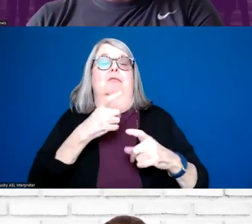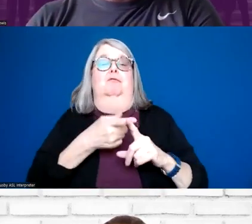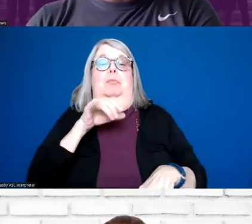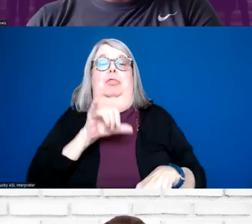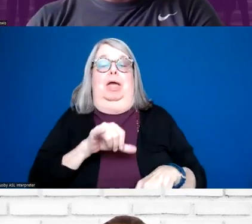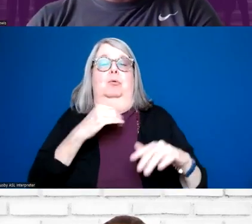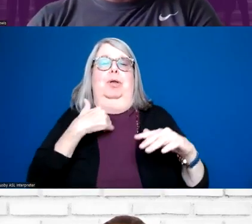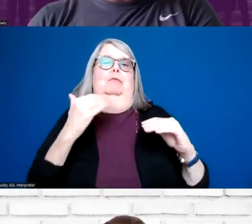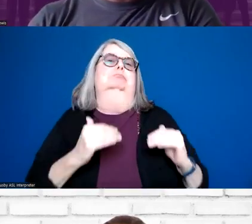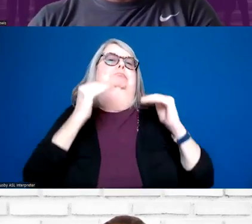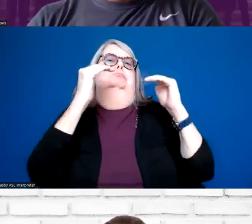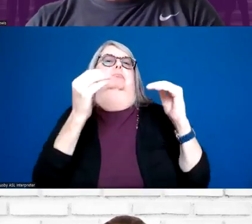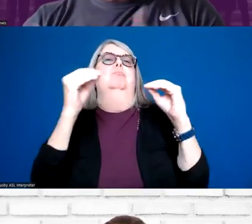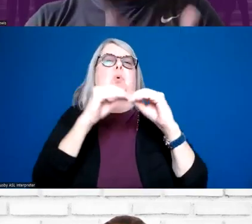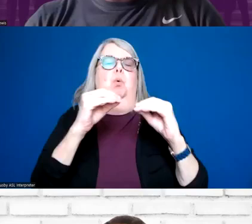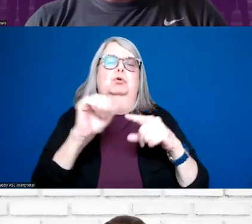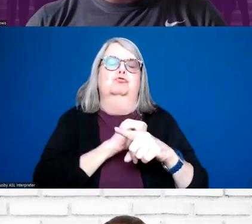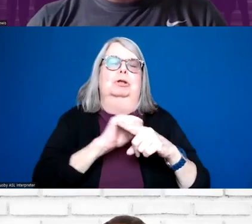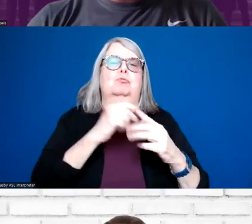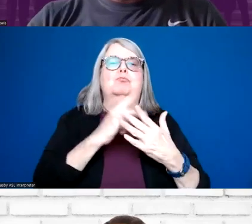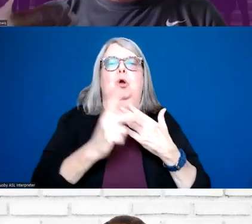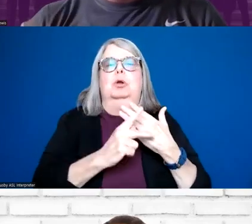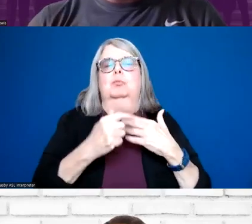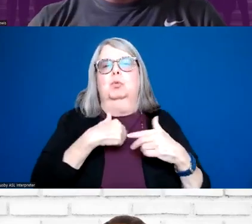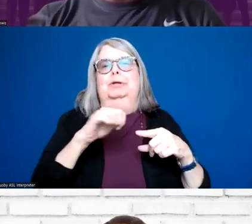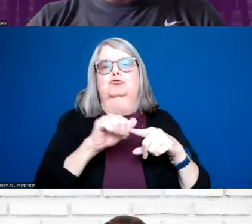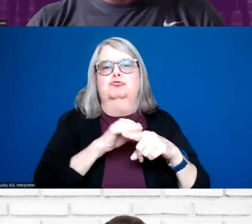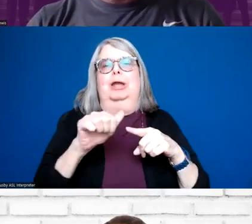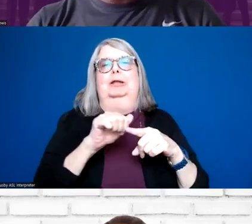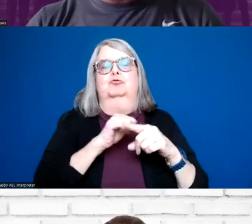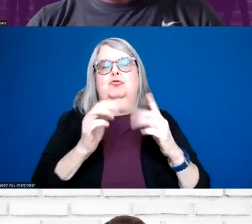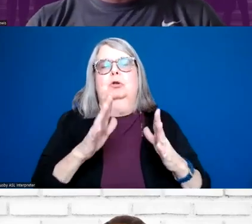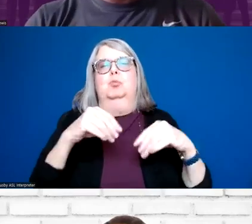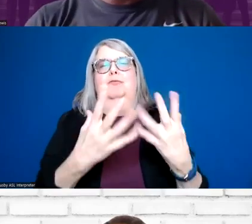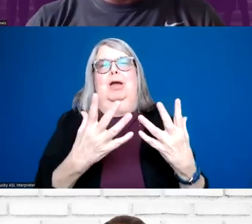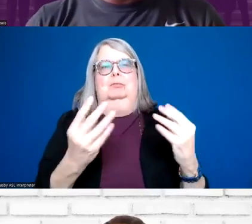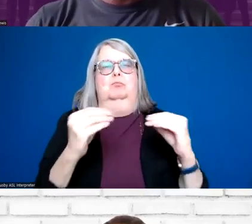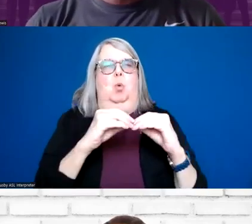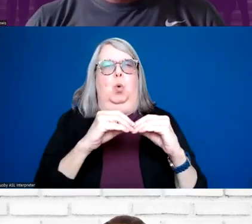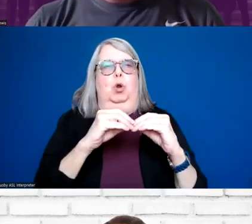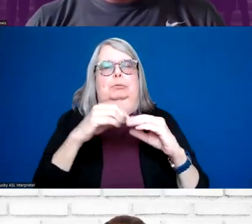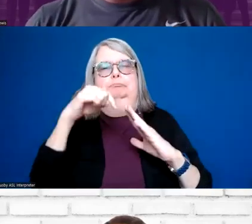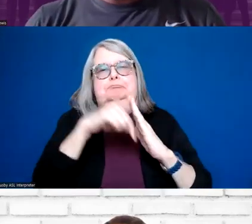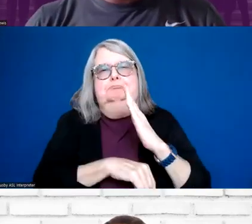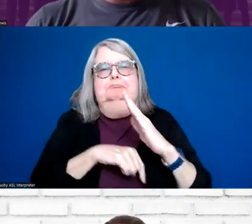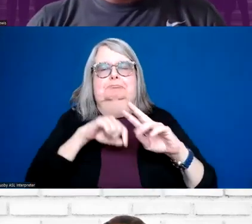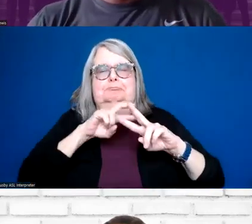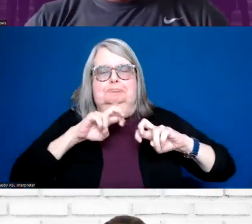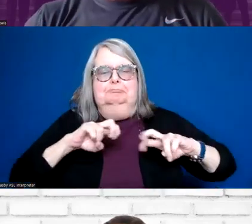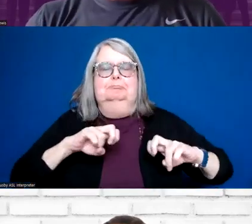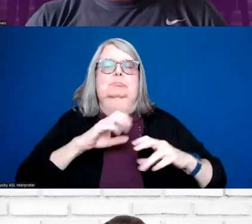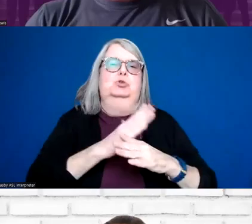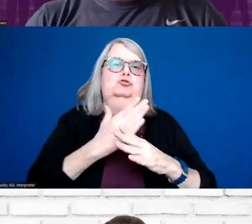have additional training programs in which we do train the trainer, in which we provide additional insights, share some of our personal